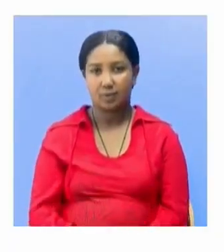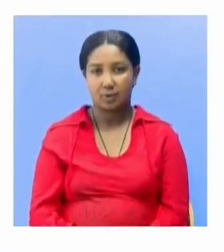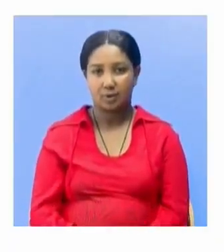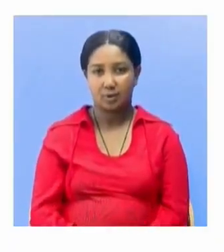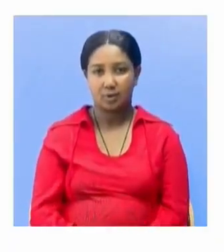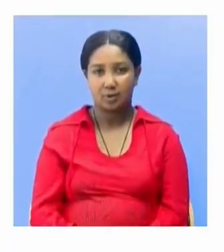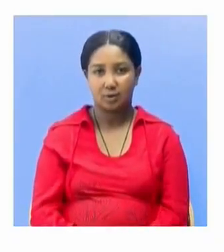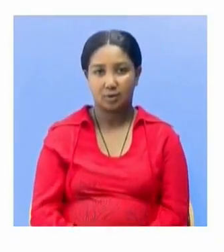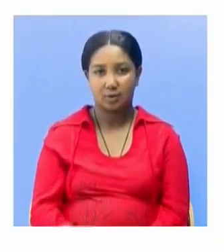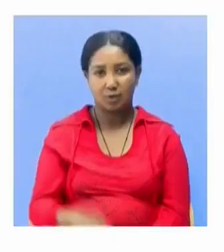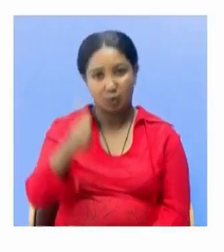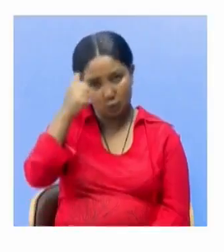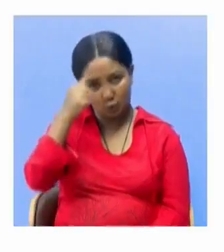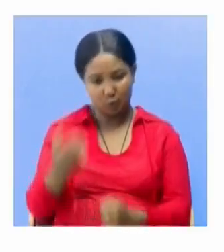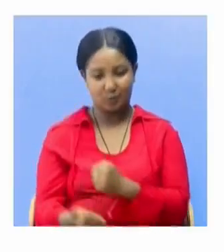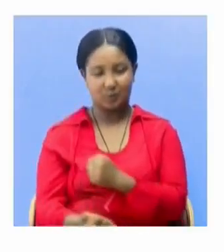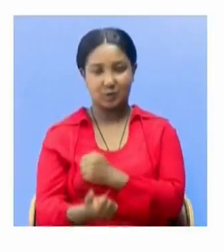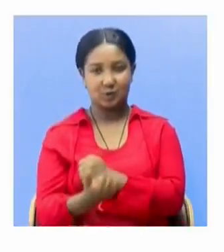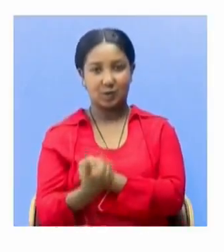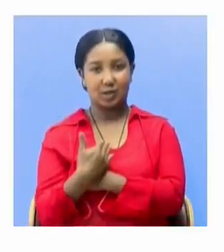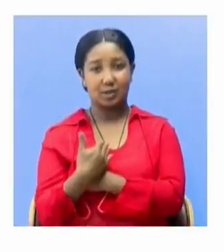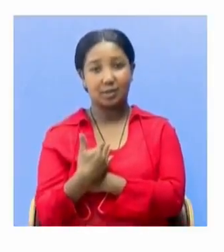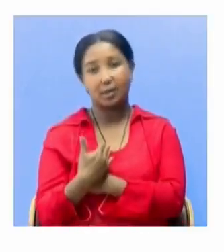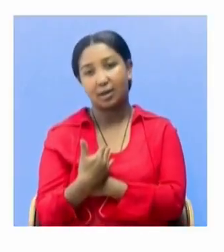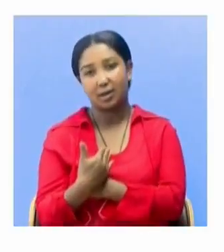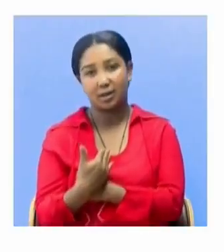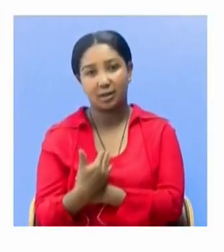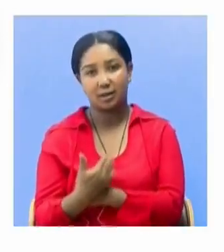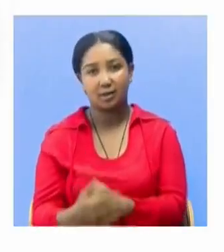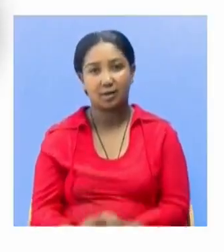you sent me